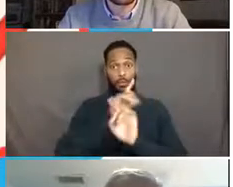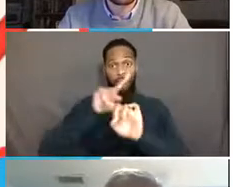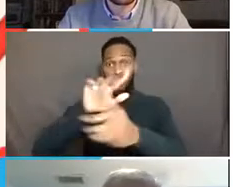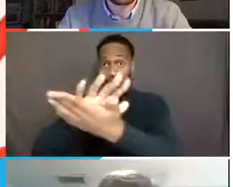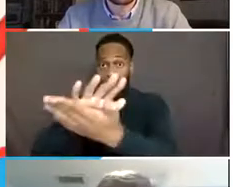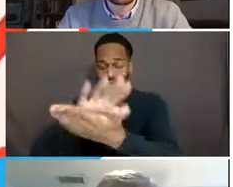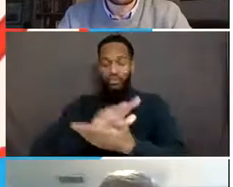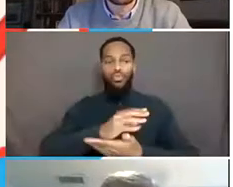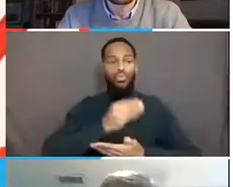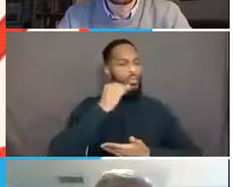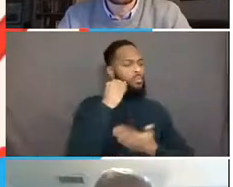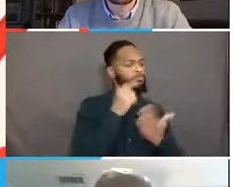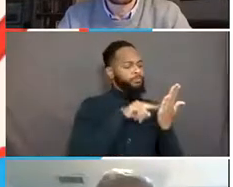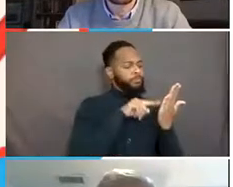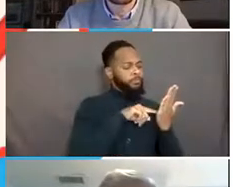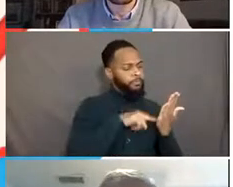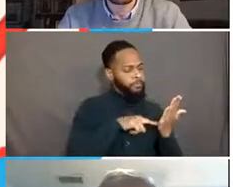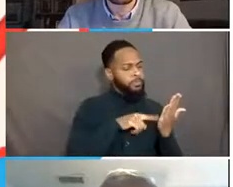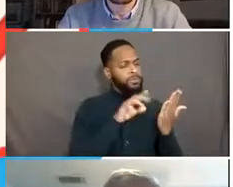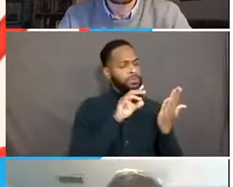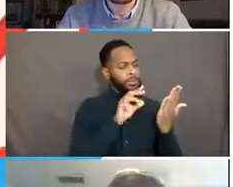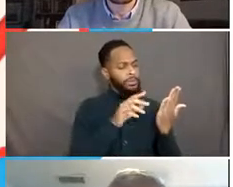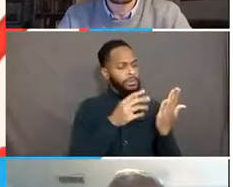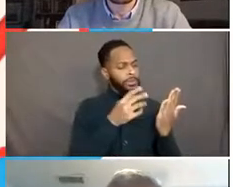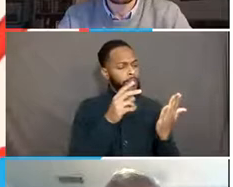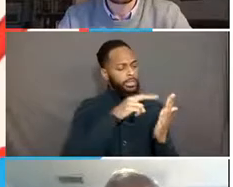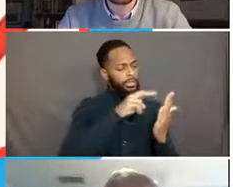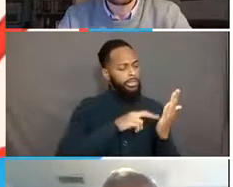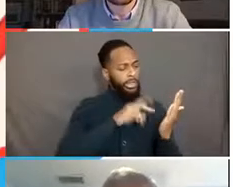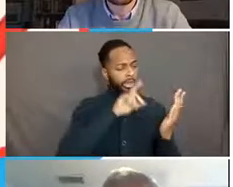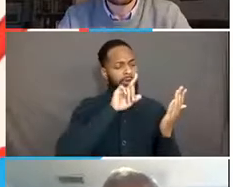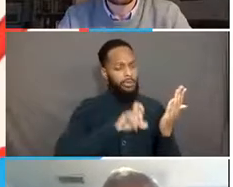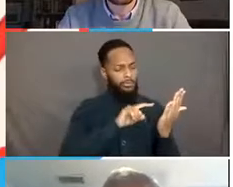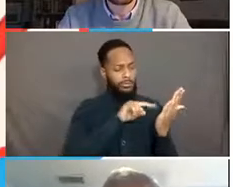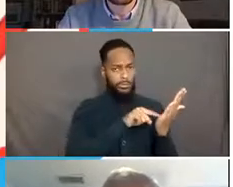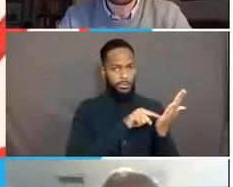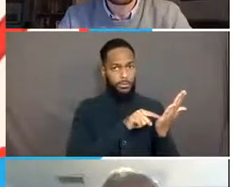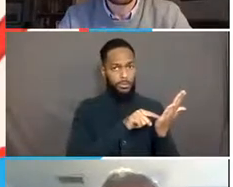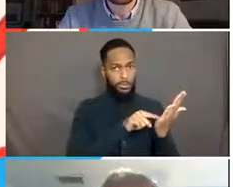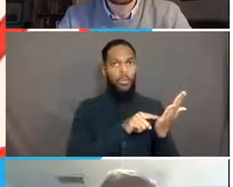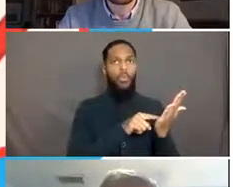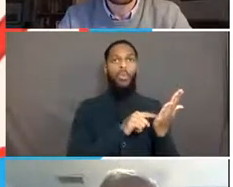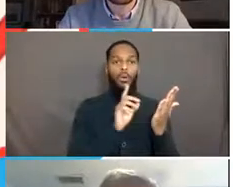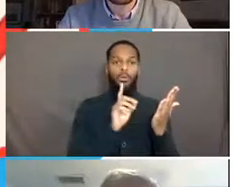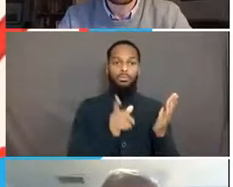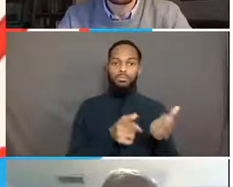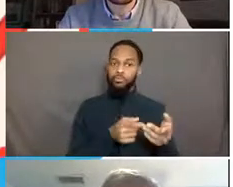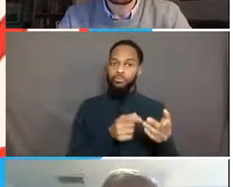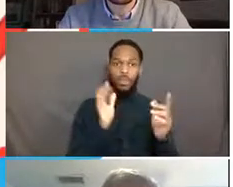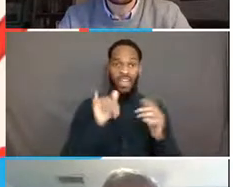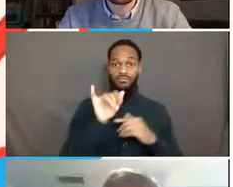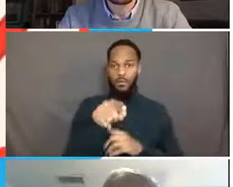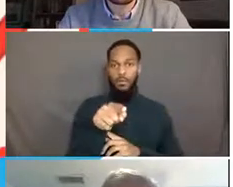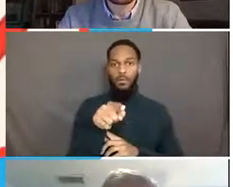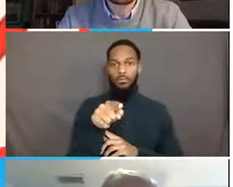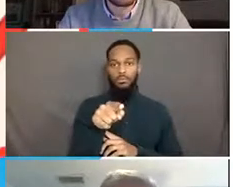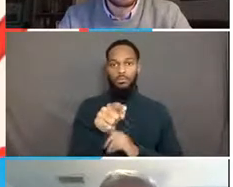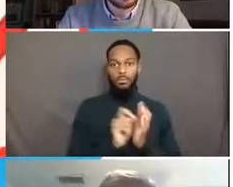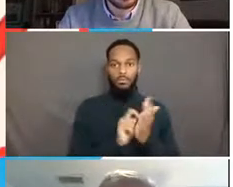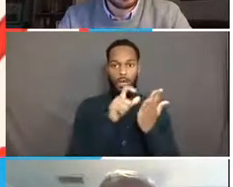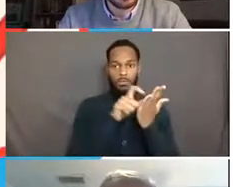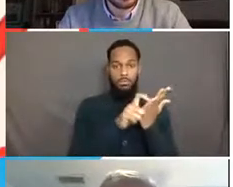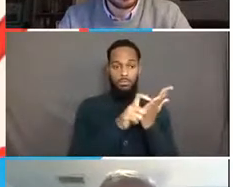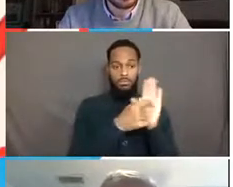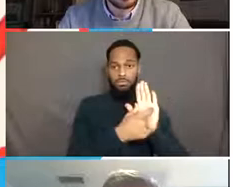campus or before they step foot through the entrance of a school, it'll give everybody this QR code. At